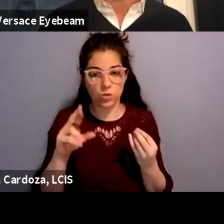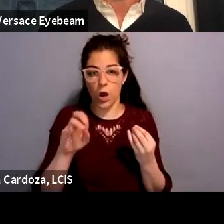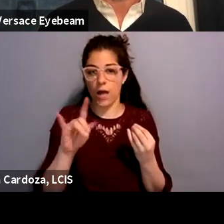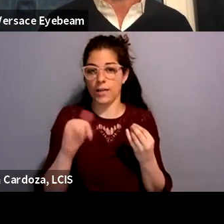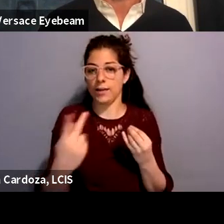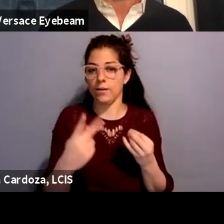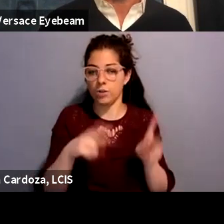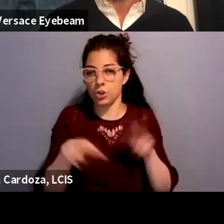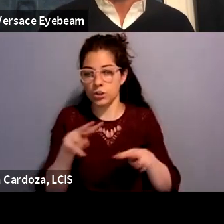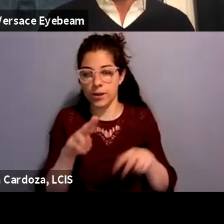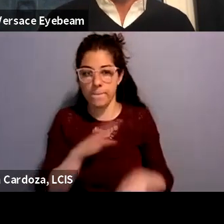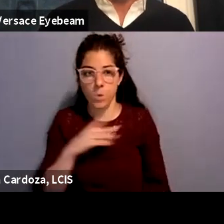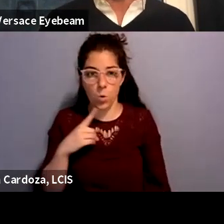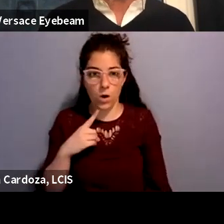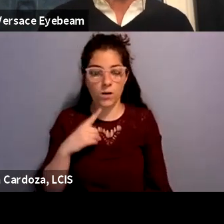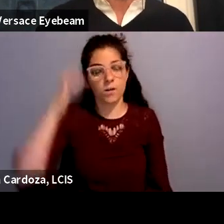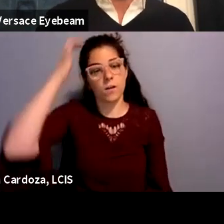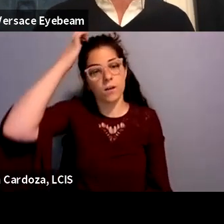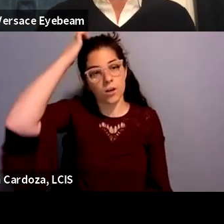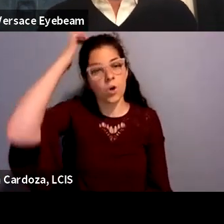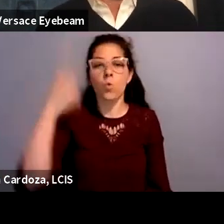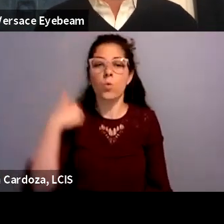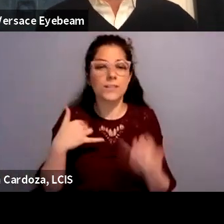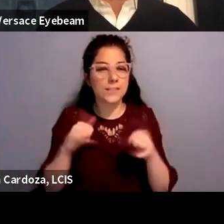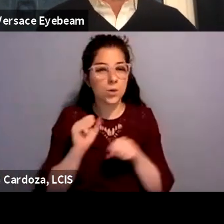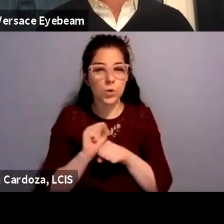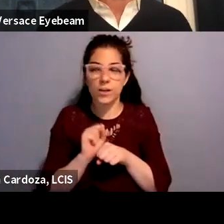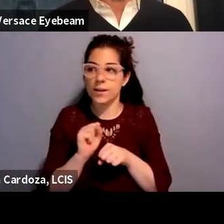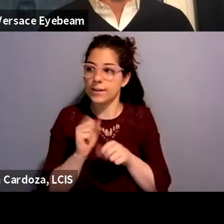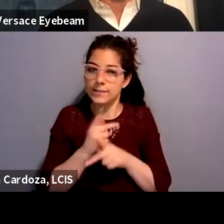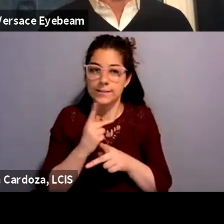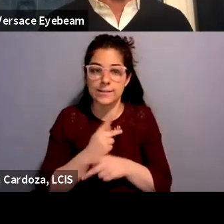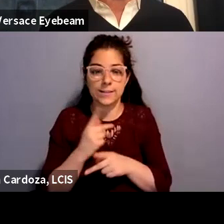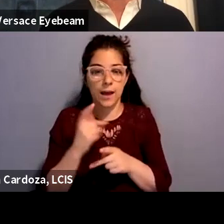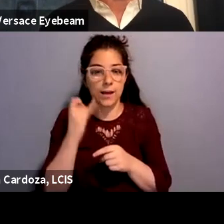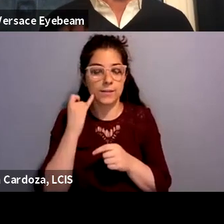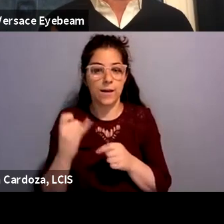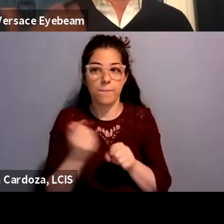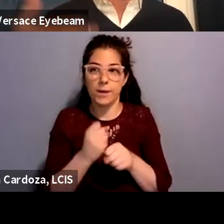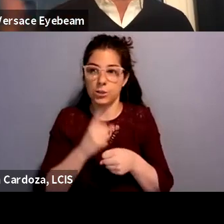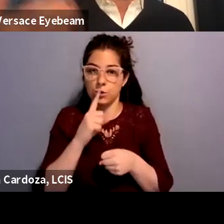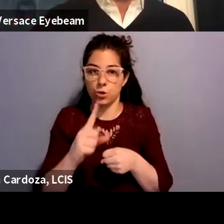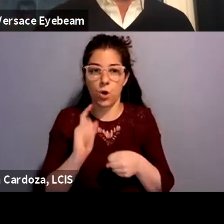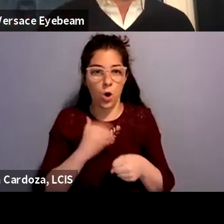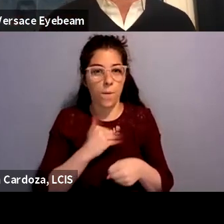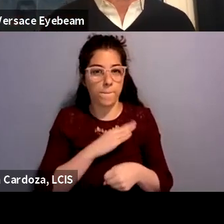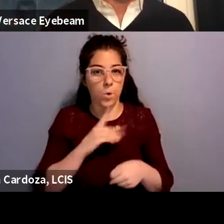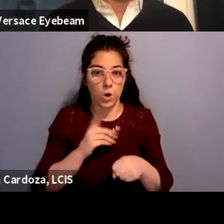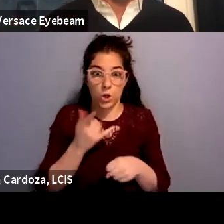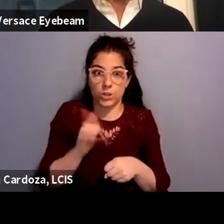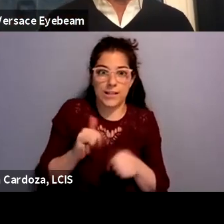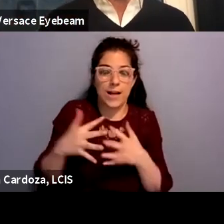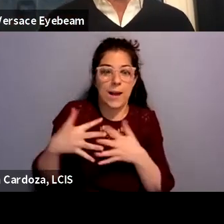at our board is, while we're still working on the notion of making sure our board looks like